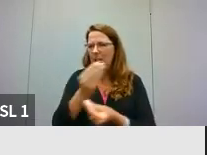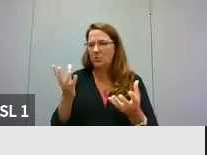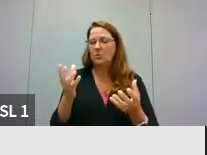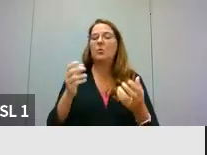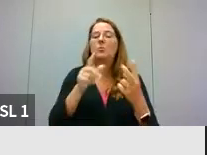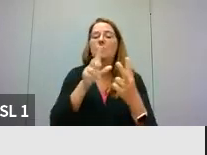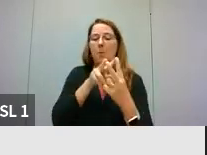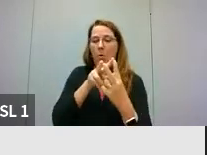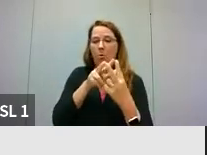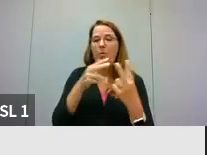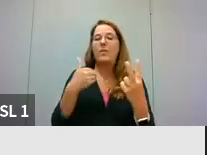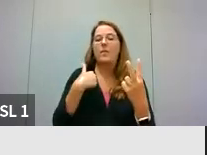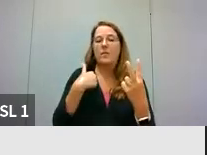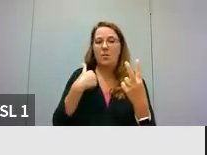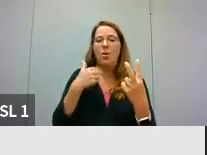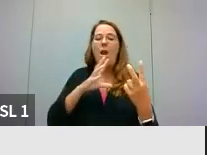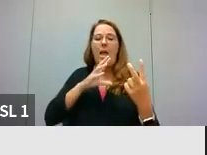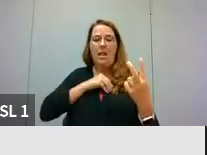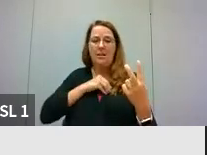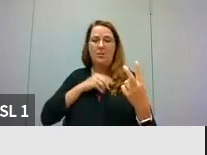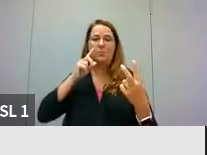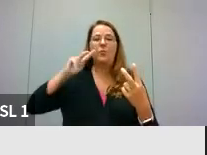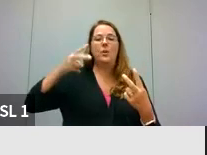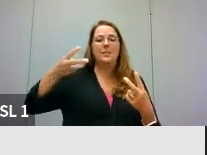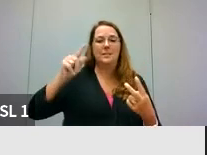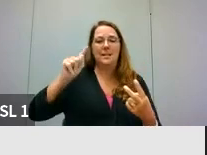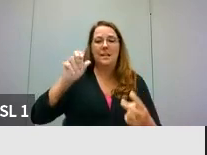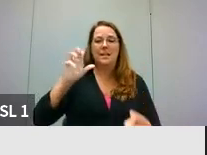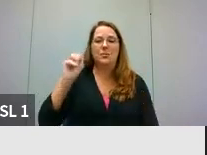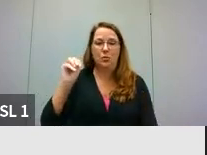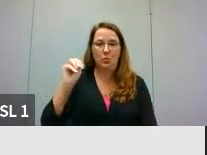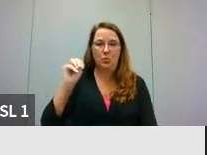are eligible for a second term.